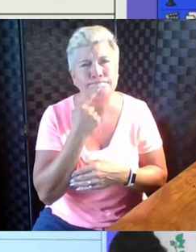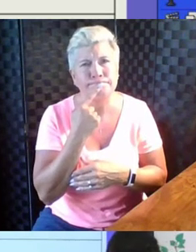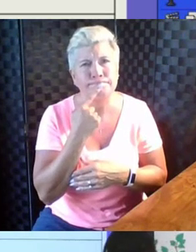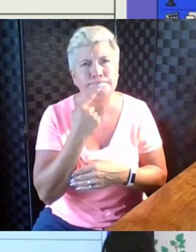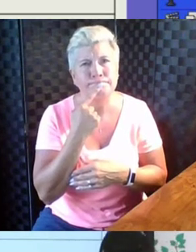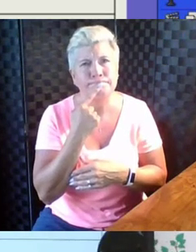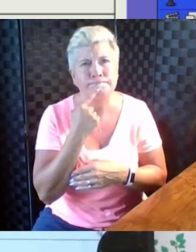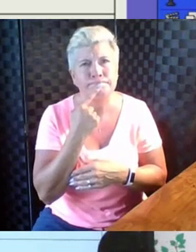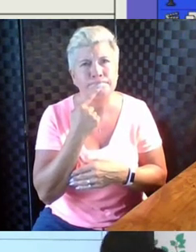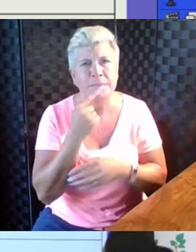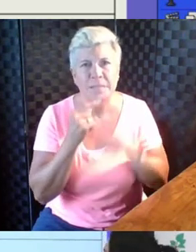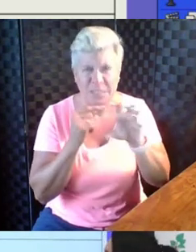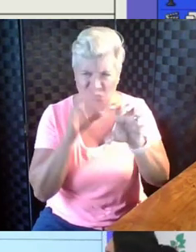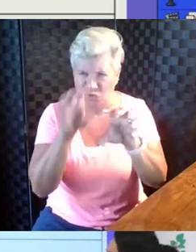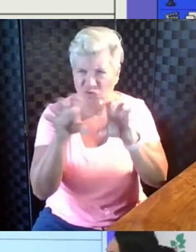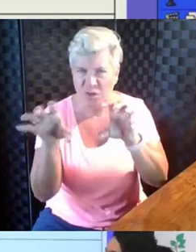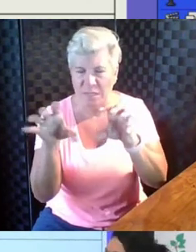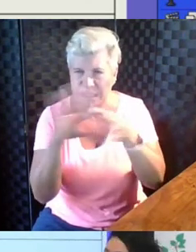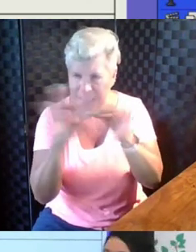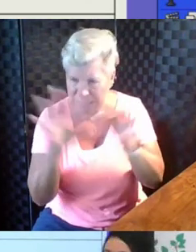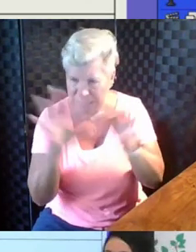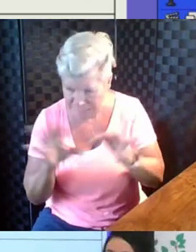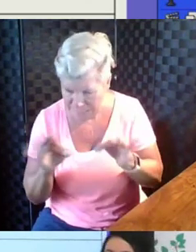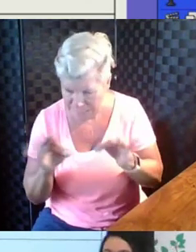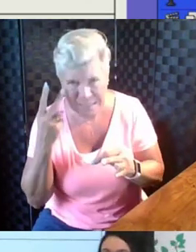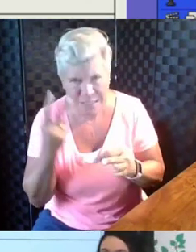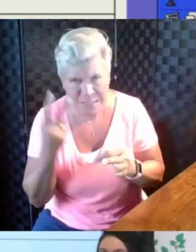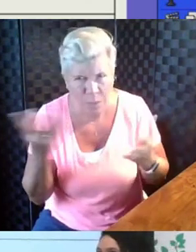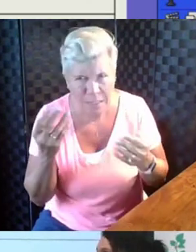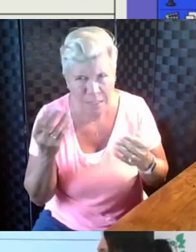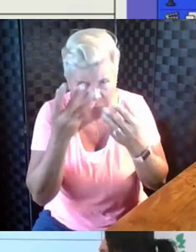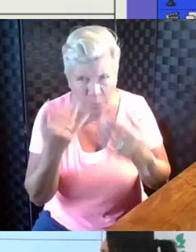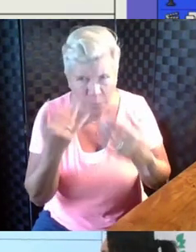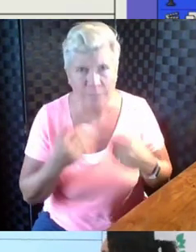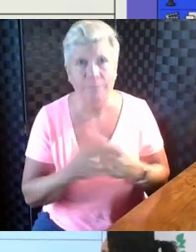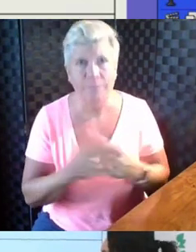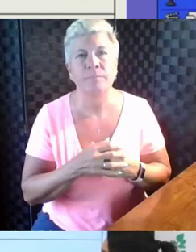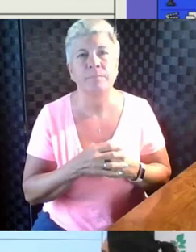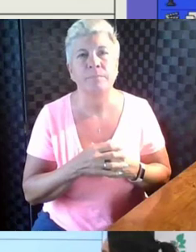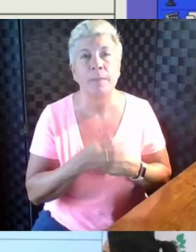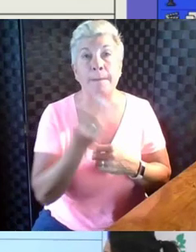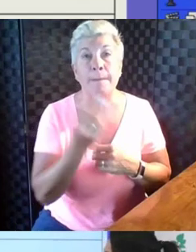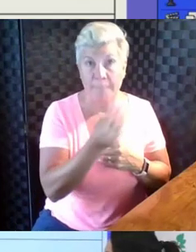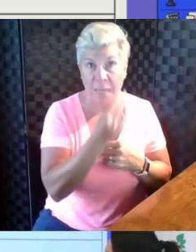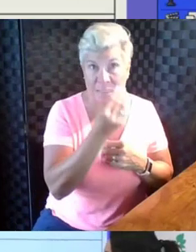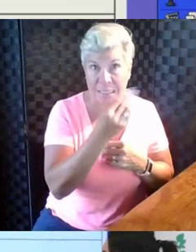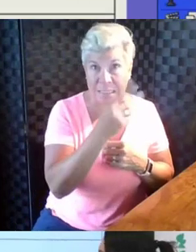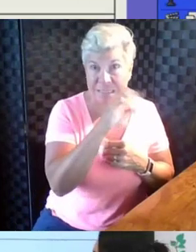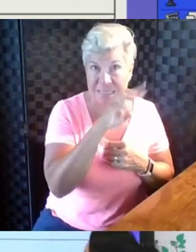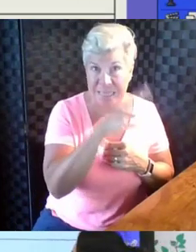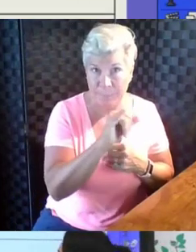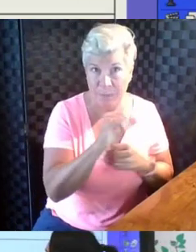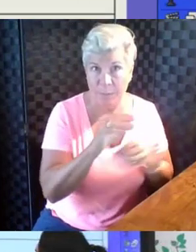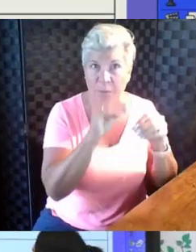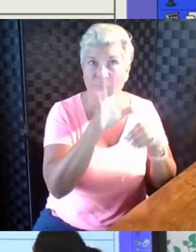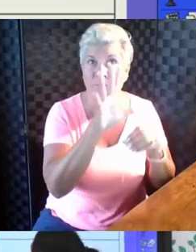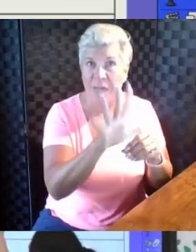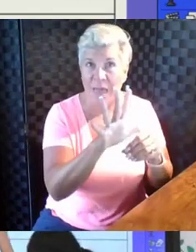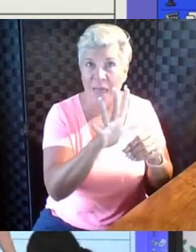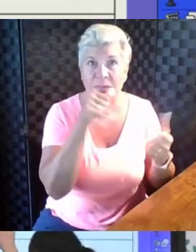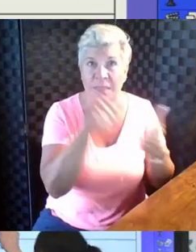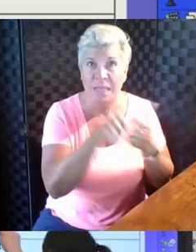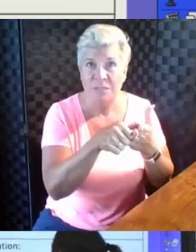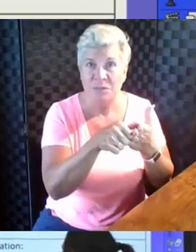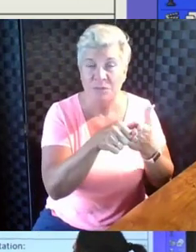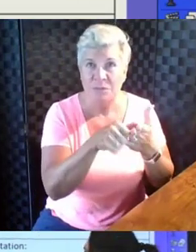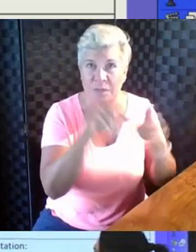Let's chunk this sentence by sentence and see what information we have. On Monday, Tammy put 5 letters in the